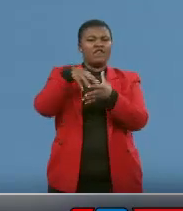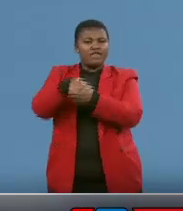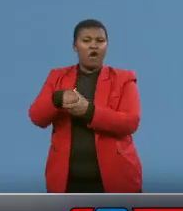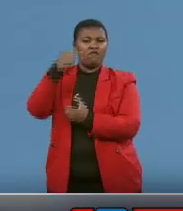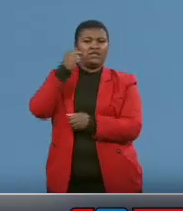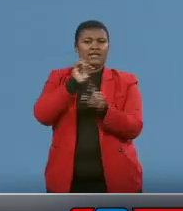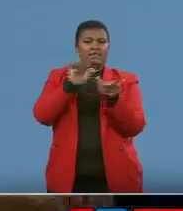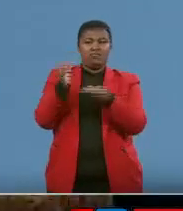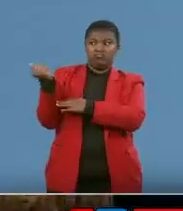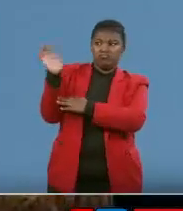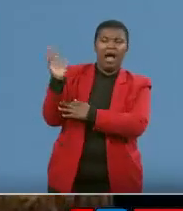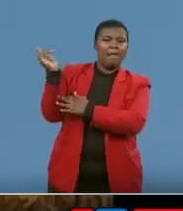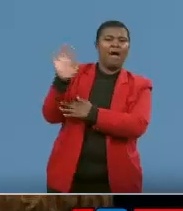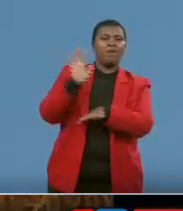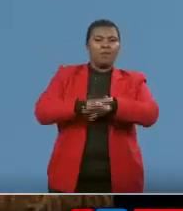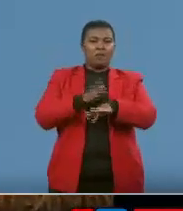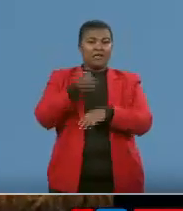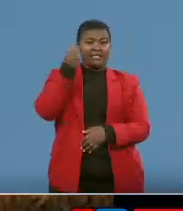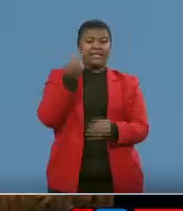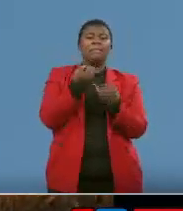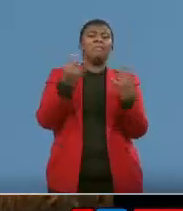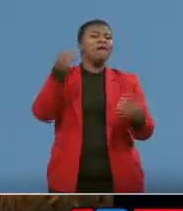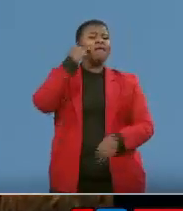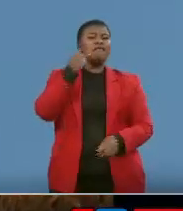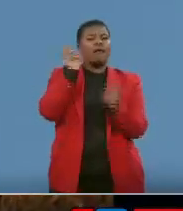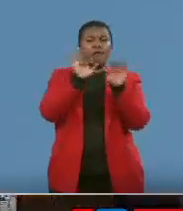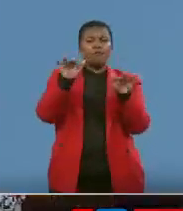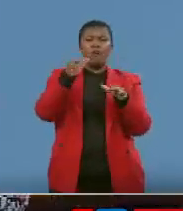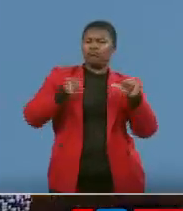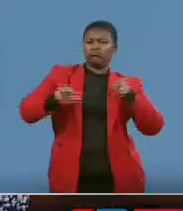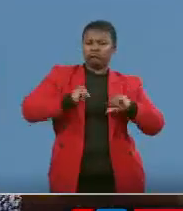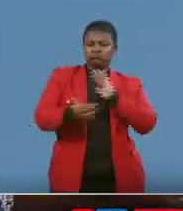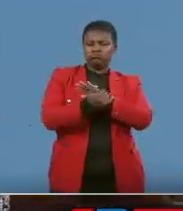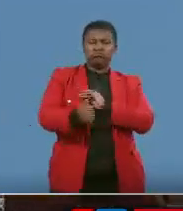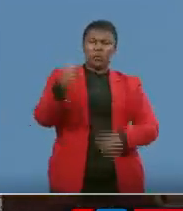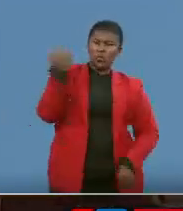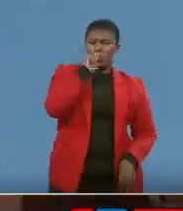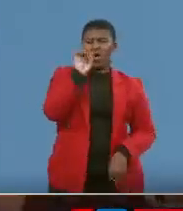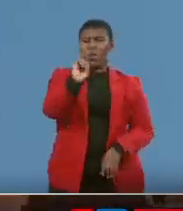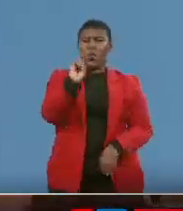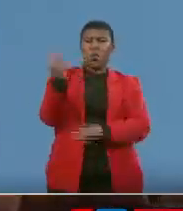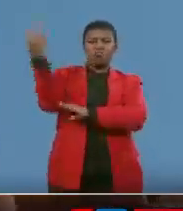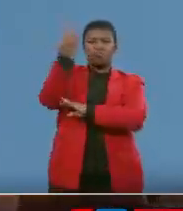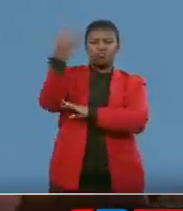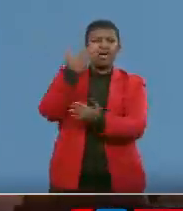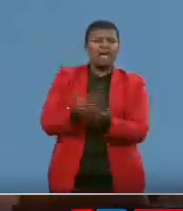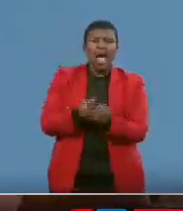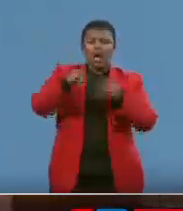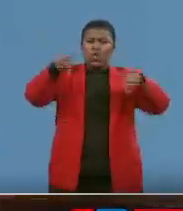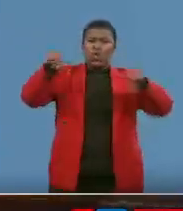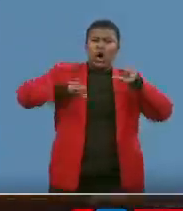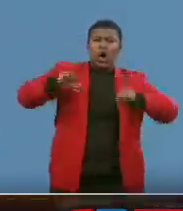on screen, because we have so many deaf people who are talented, who can act, who can present, who can do so many